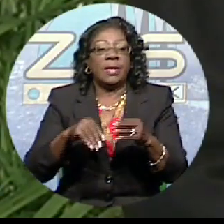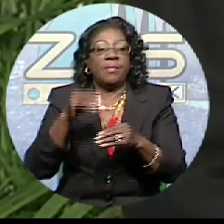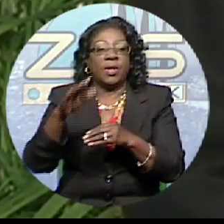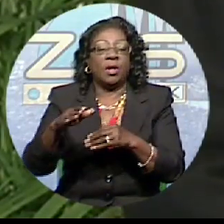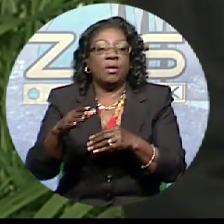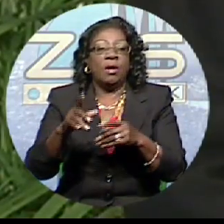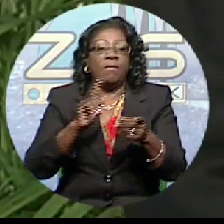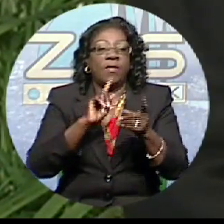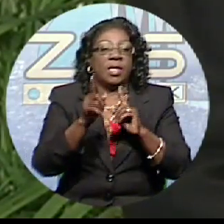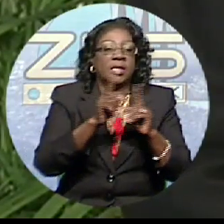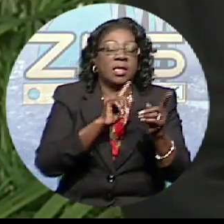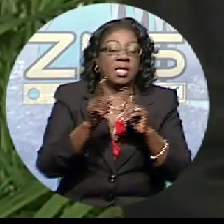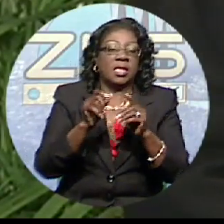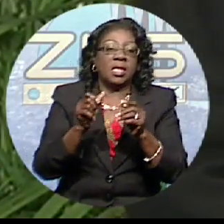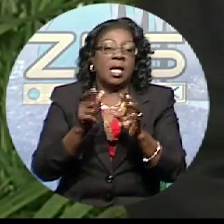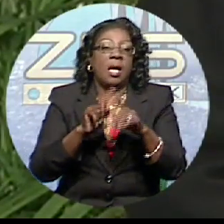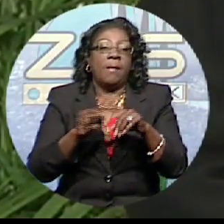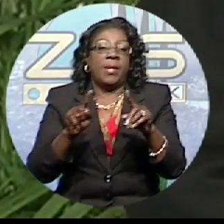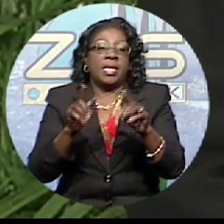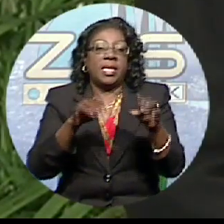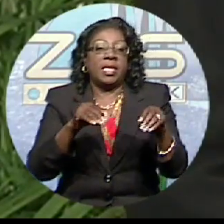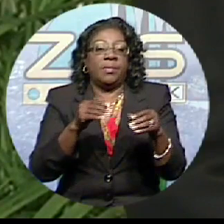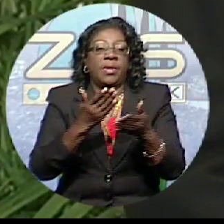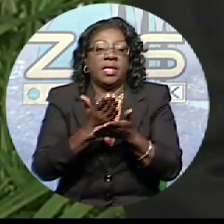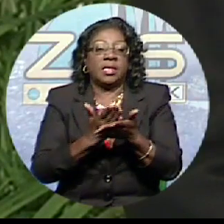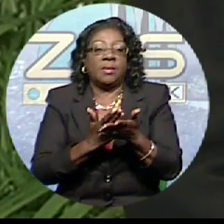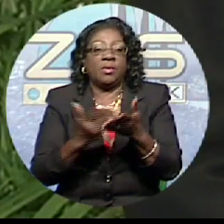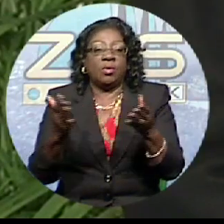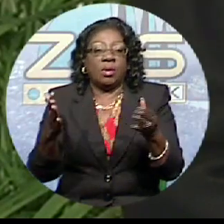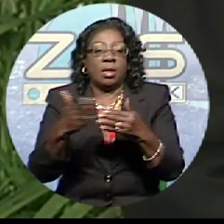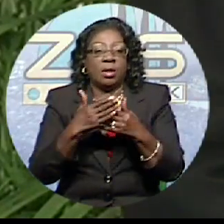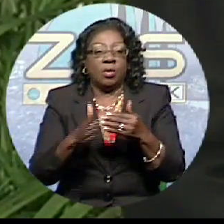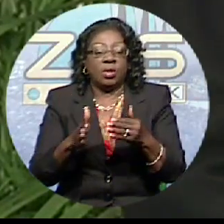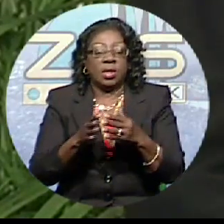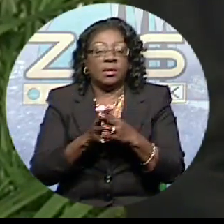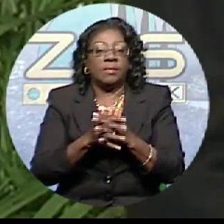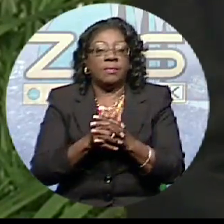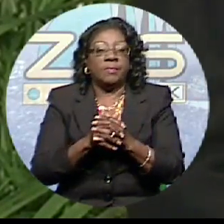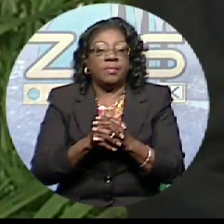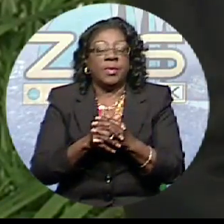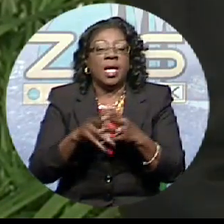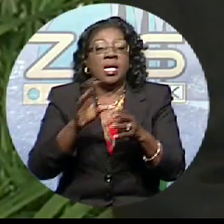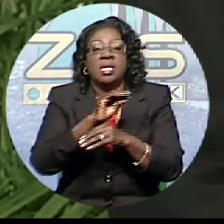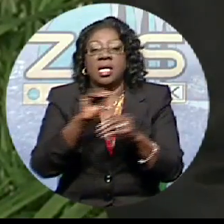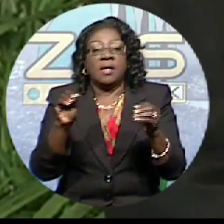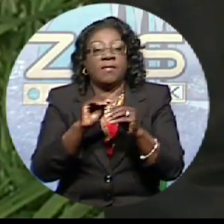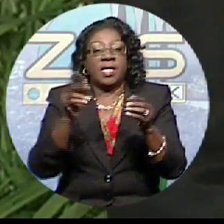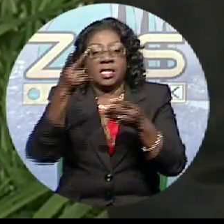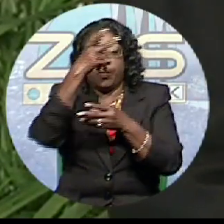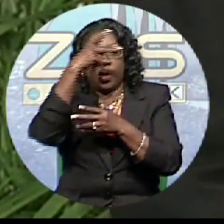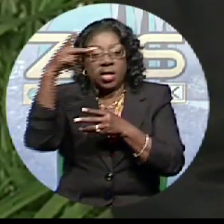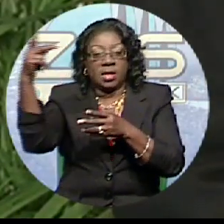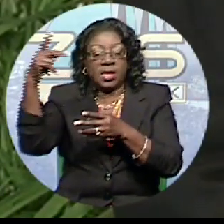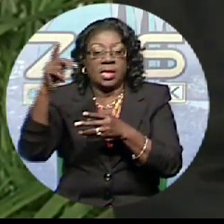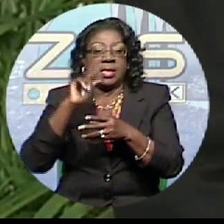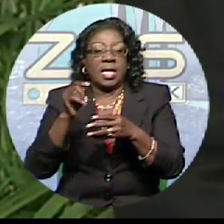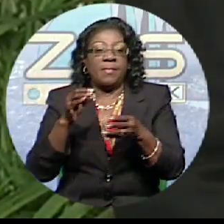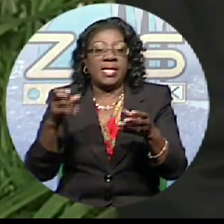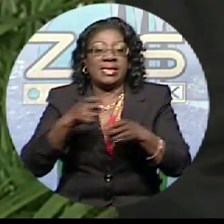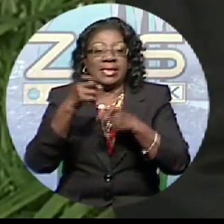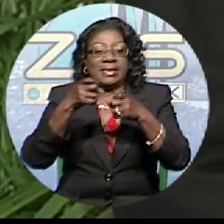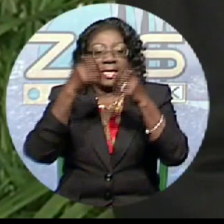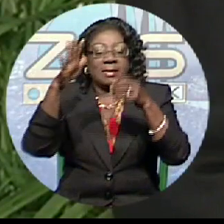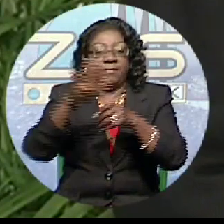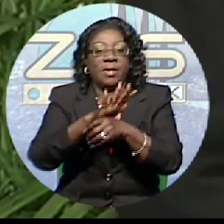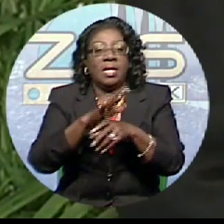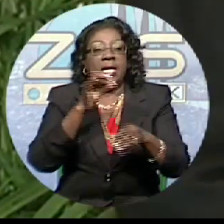for discussion, but I mean to bring it to some conclusion. None of these policies, however, can be successful if